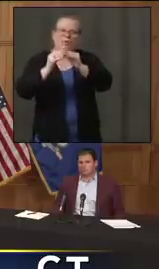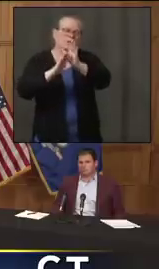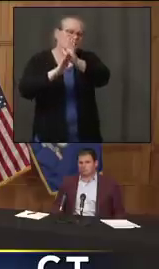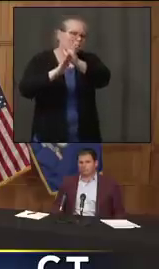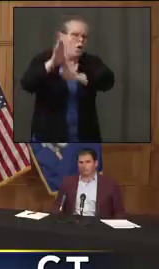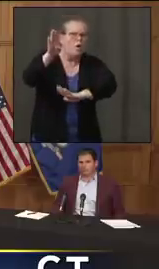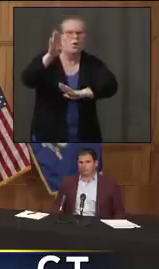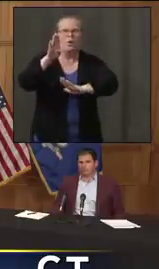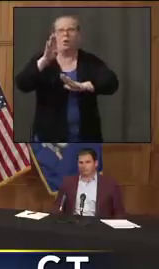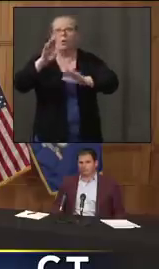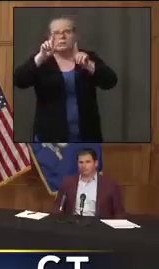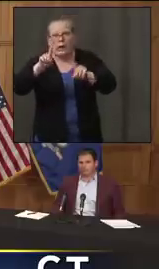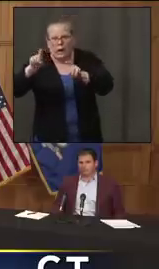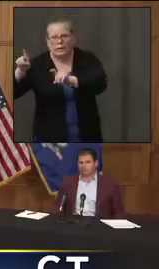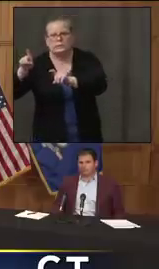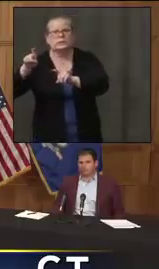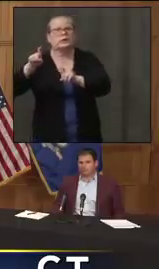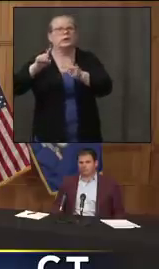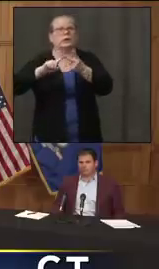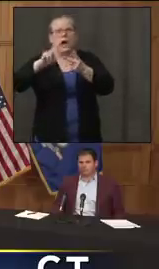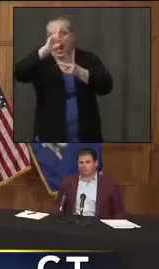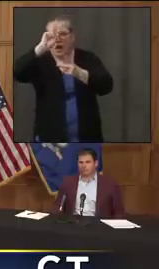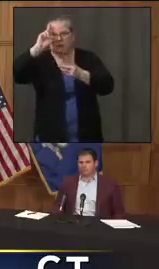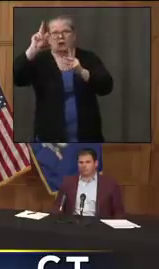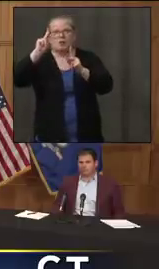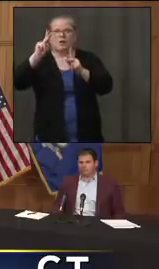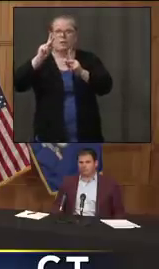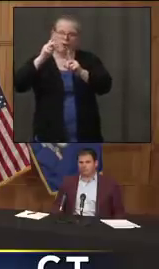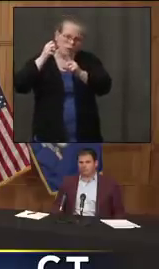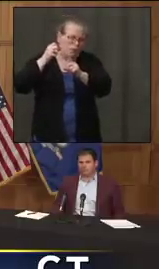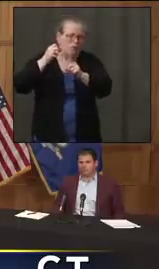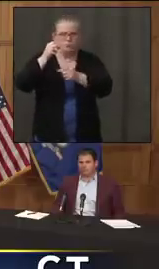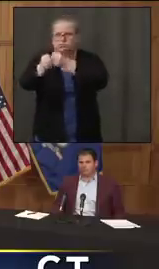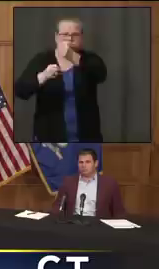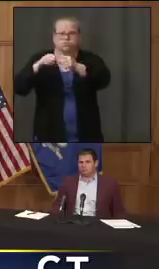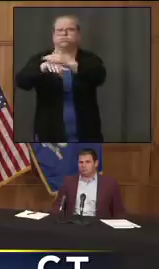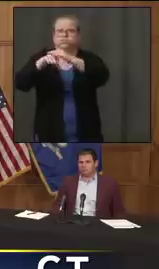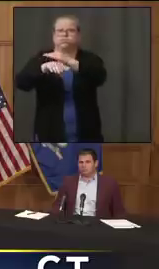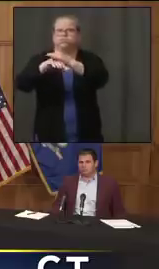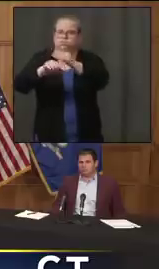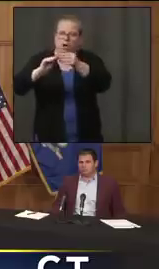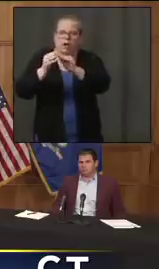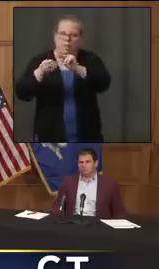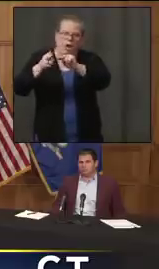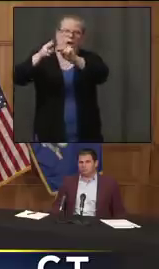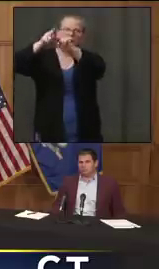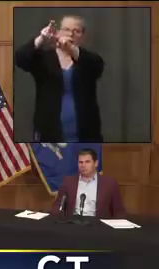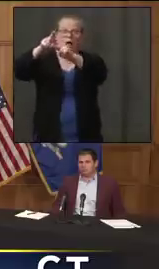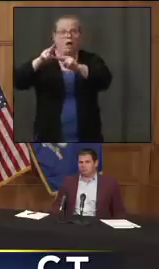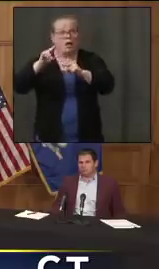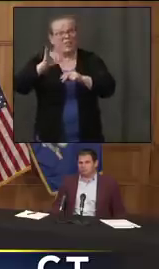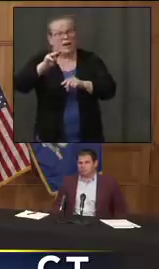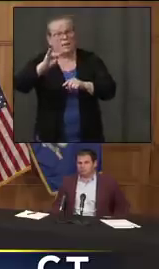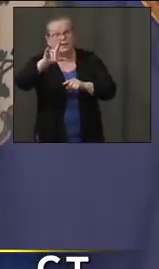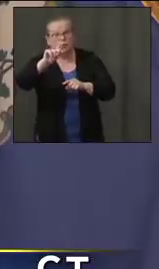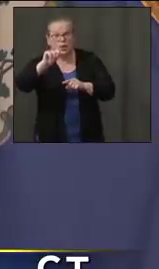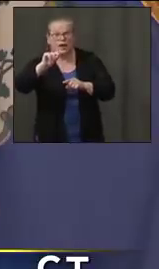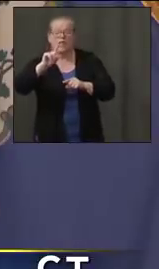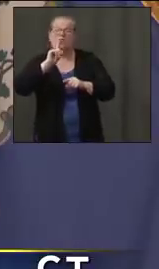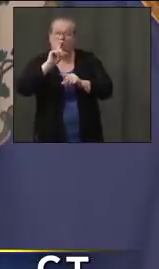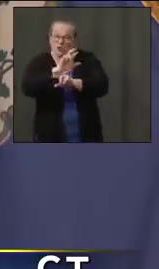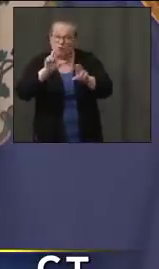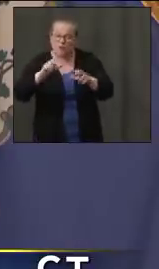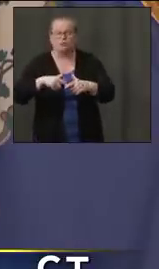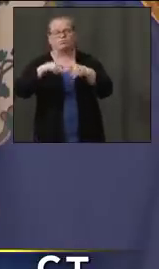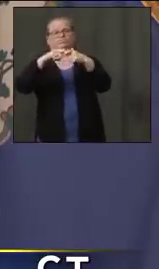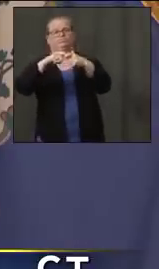other metrics weren't hit? Are you ready to pump the brakes on this May 20th date and push it back? Yes, is the answer to that